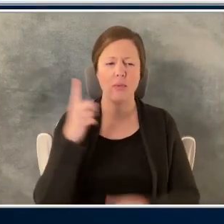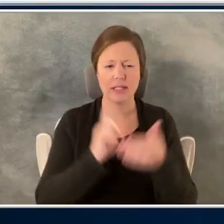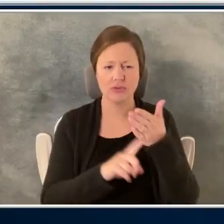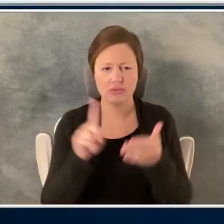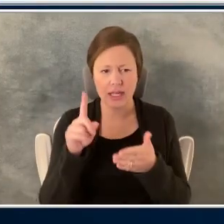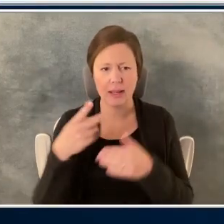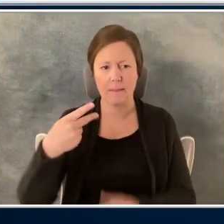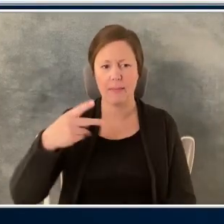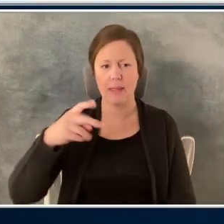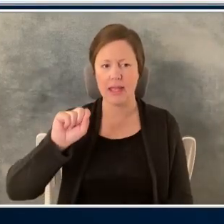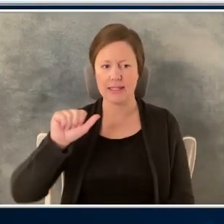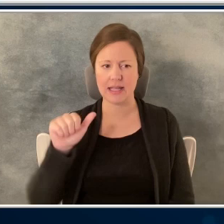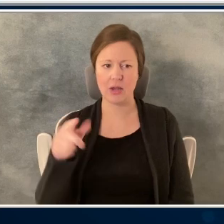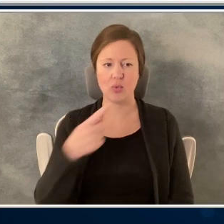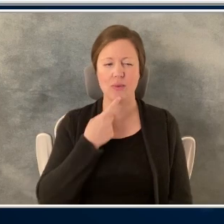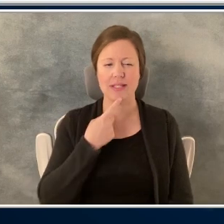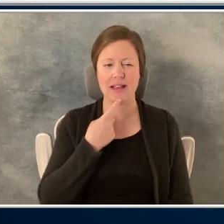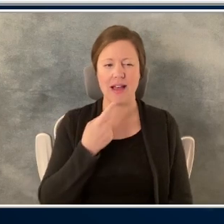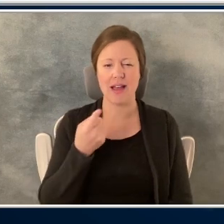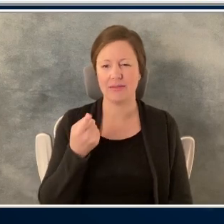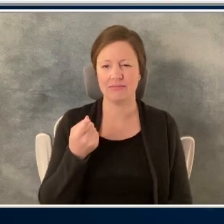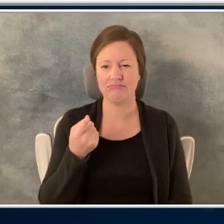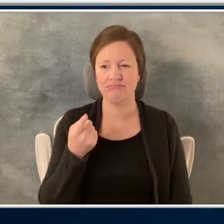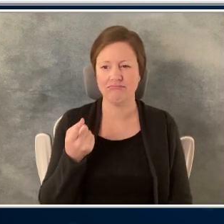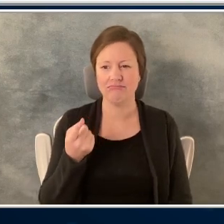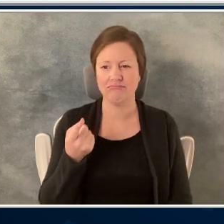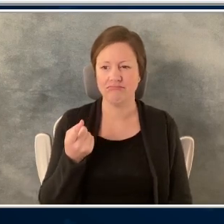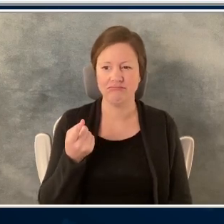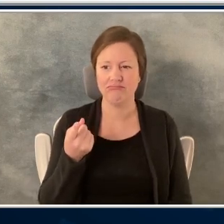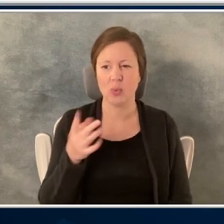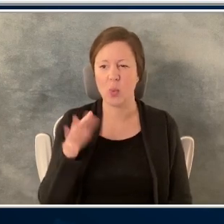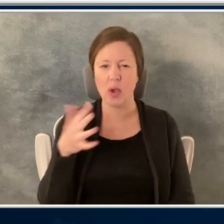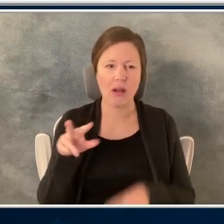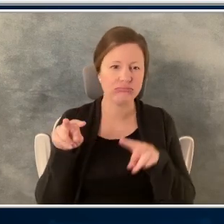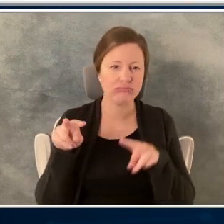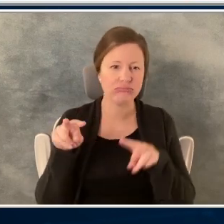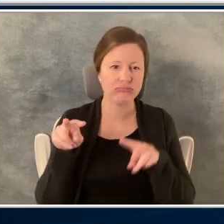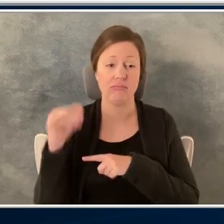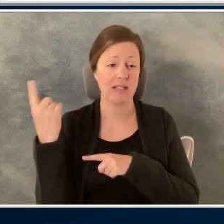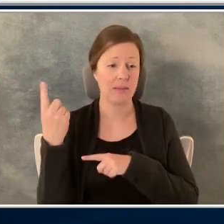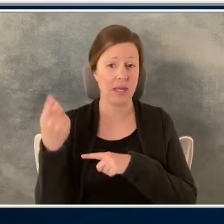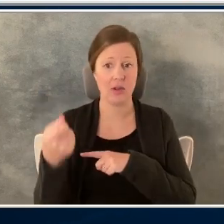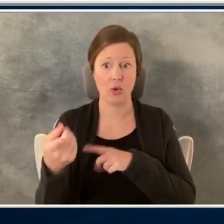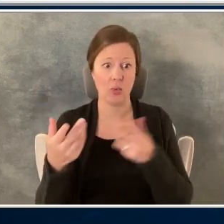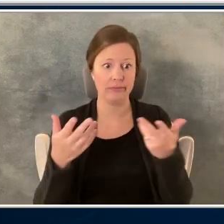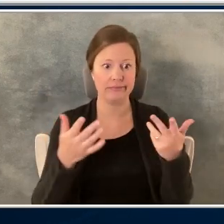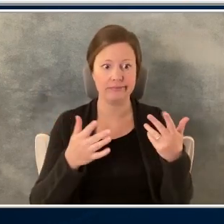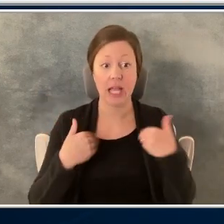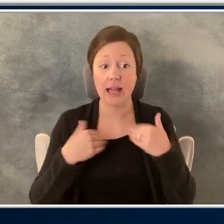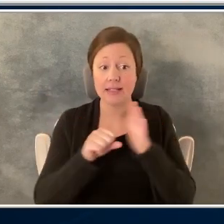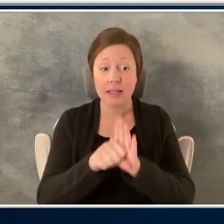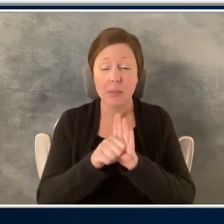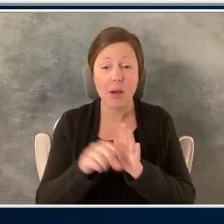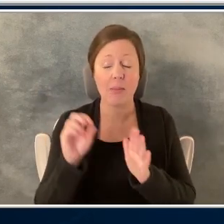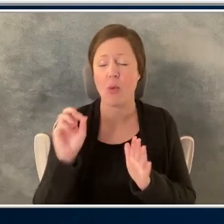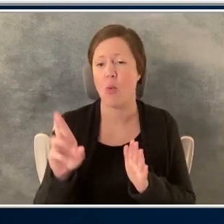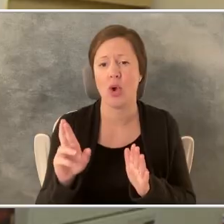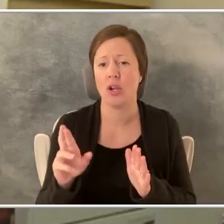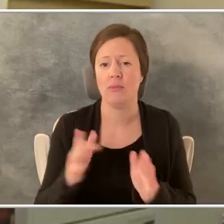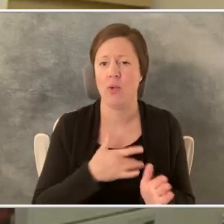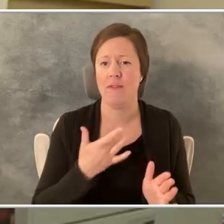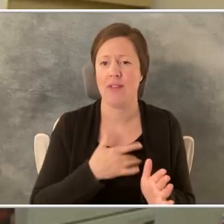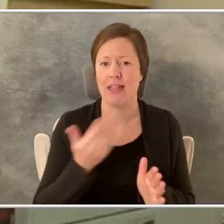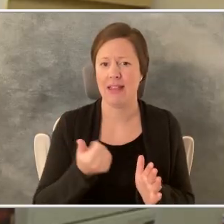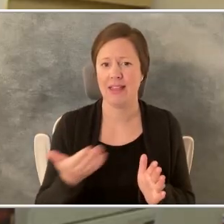kind of kept an eye on it, but was it something just that you were familiar with? And were you feeling any symptoms or anything? Well, of